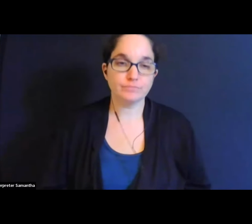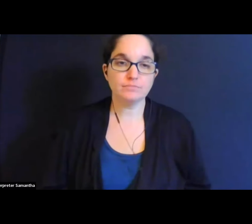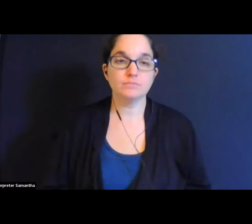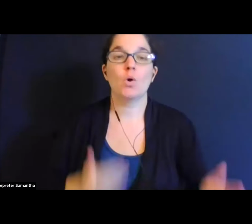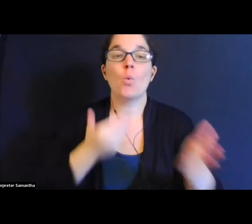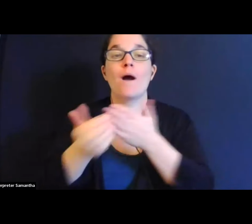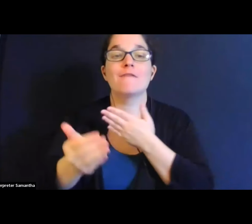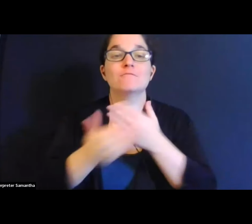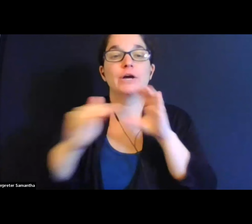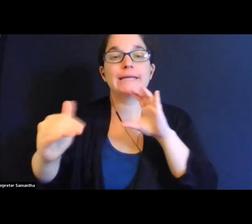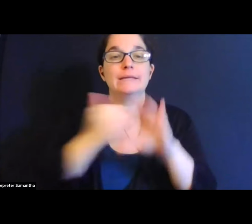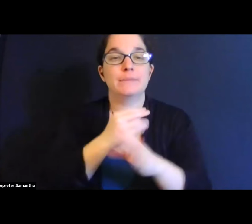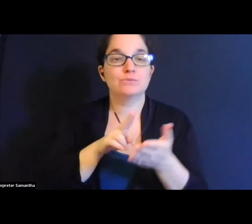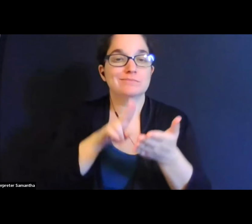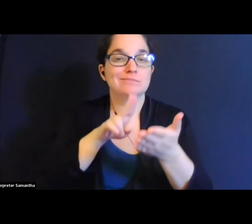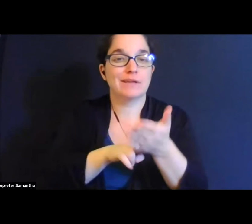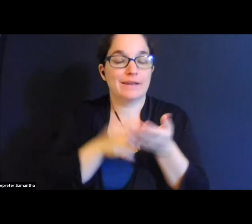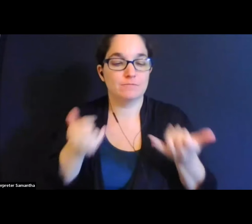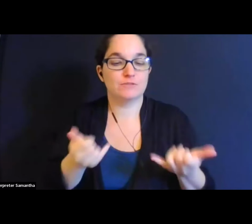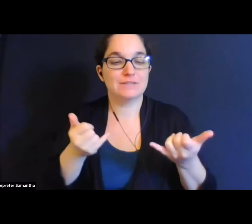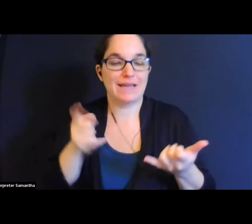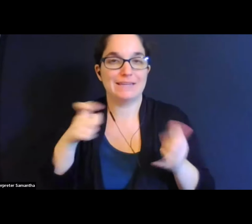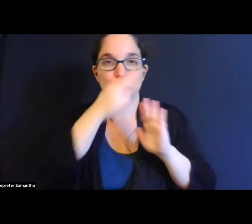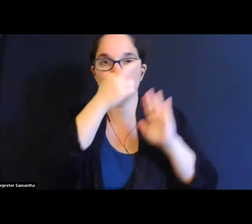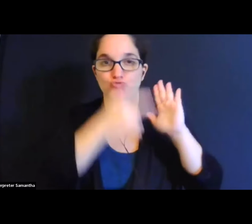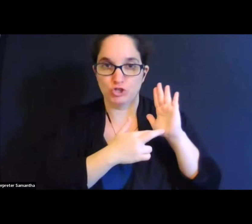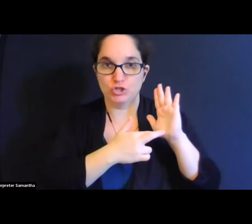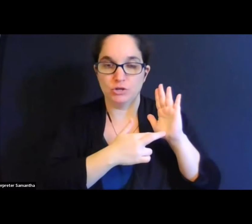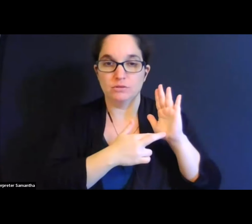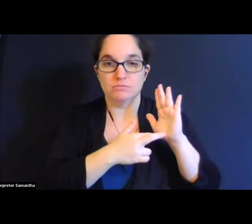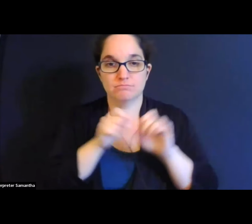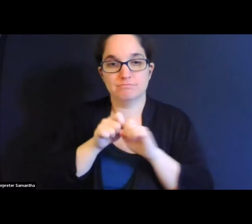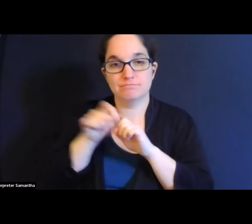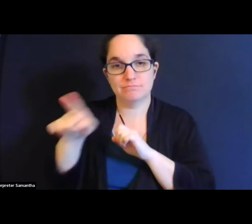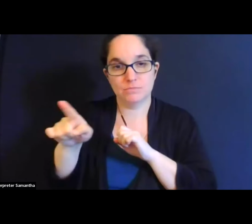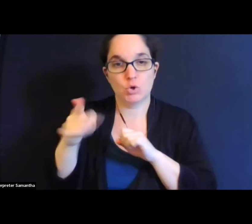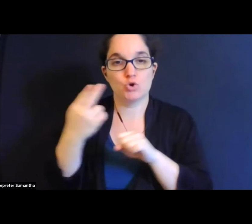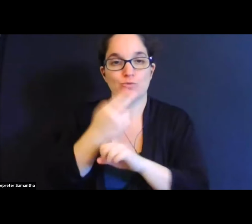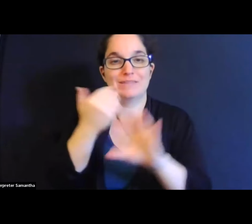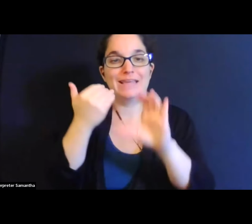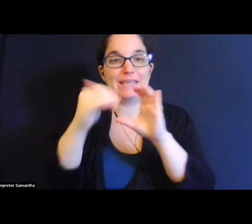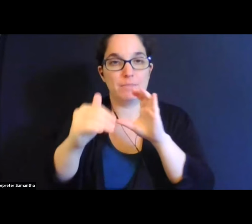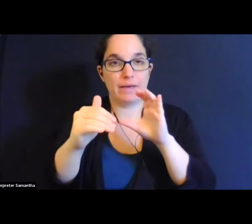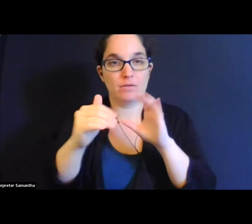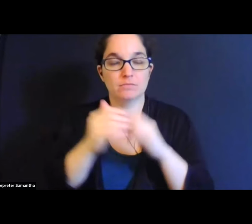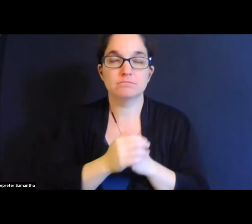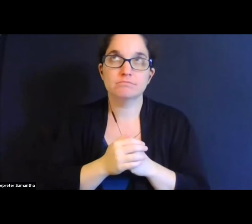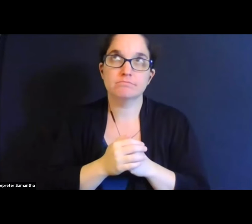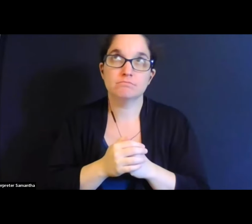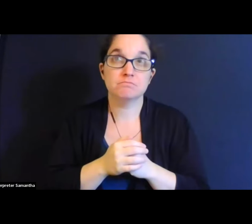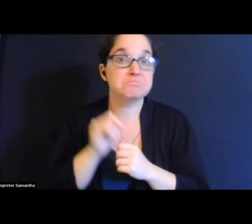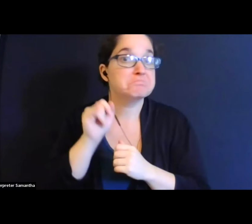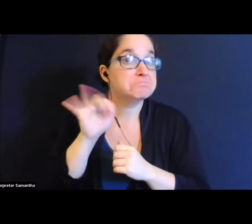to register. So everybody coming on to today's presentation had to register. It will be using that email. If for some reason there's a